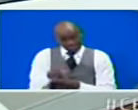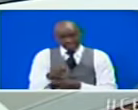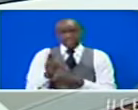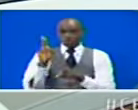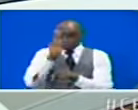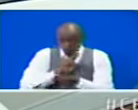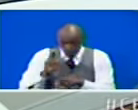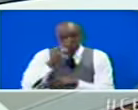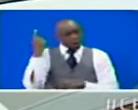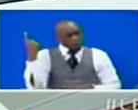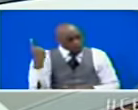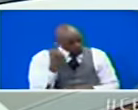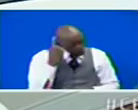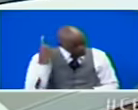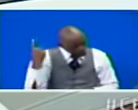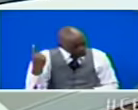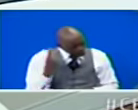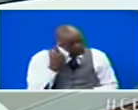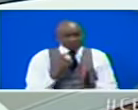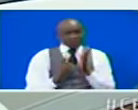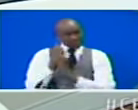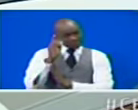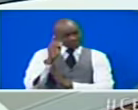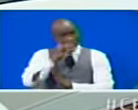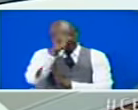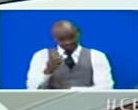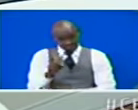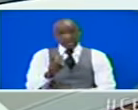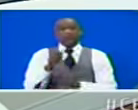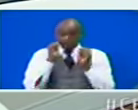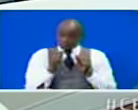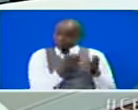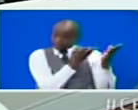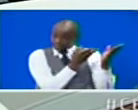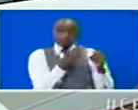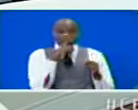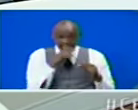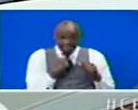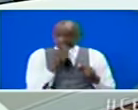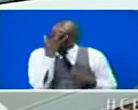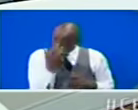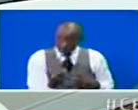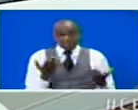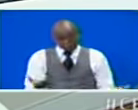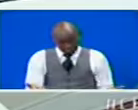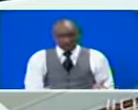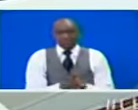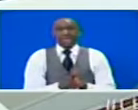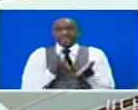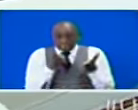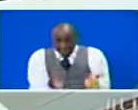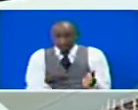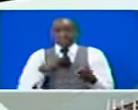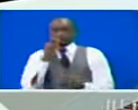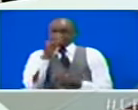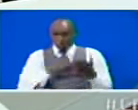spent only and solely on development. And Shundu will be telling us why this even matters, right? Okay, so let's then